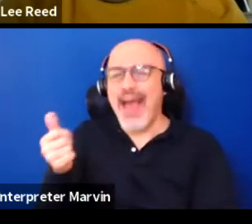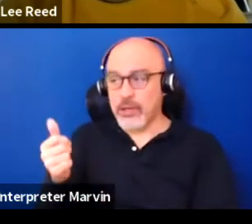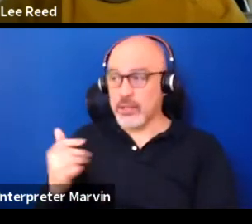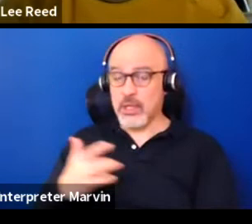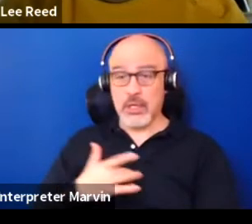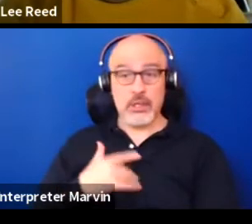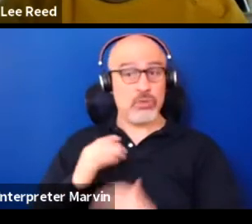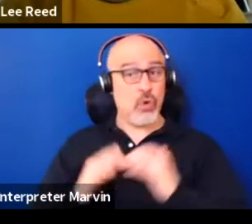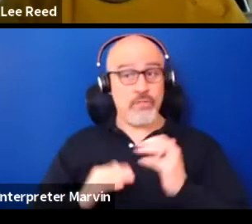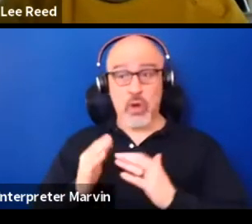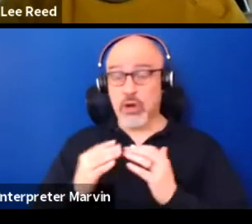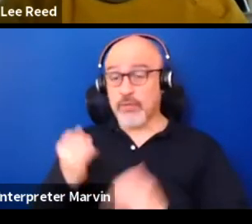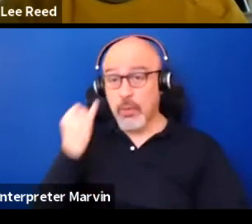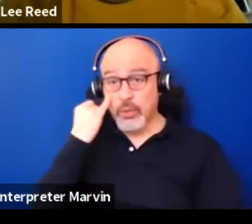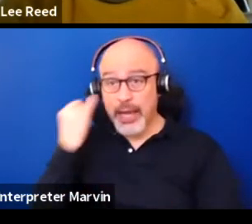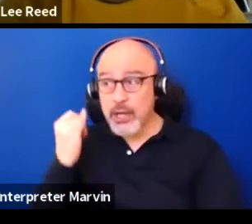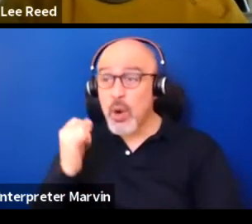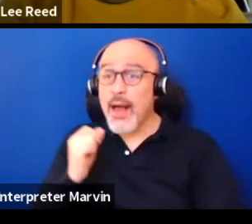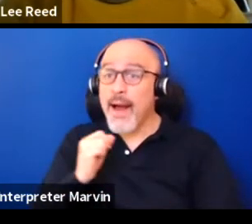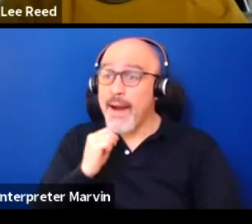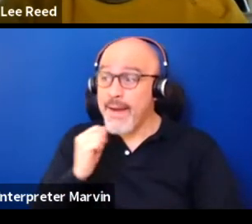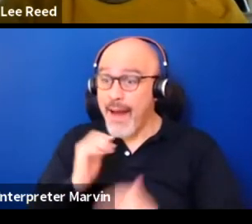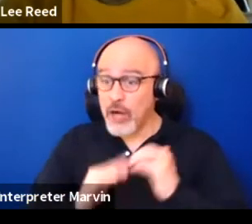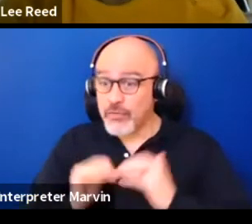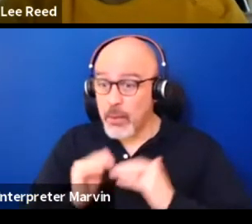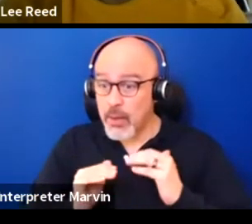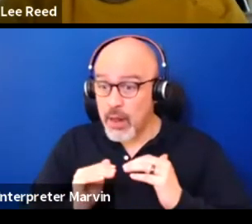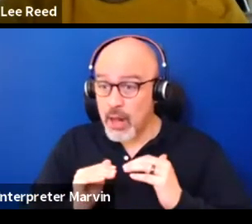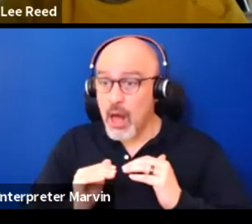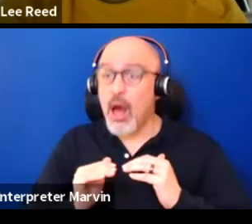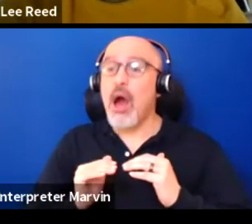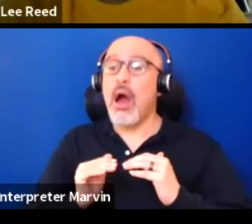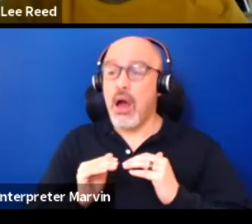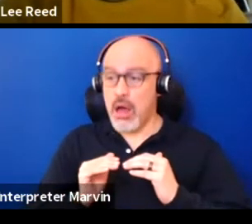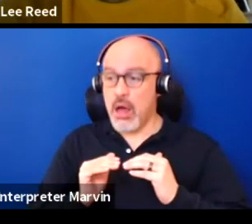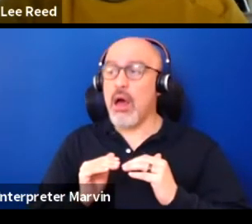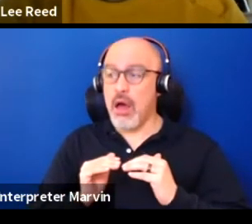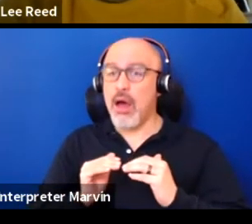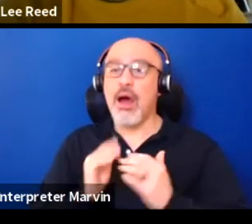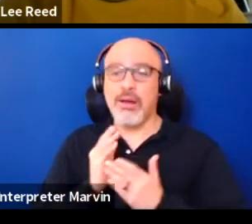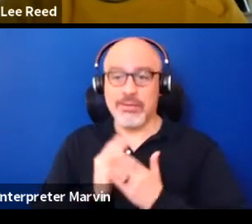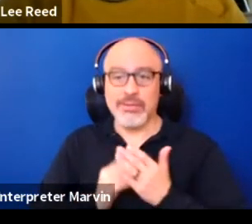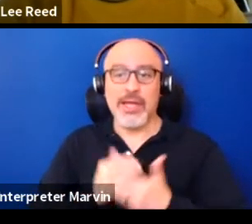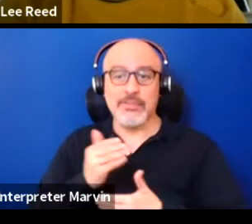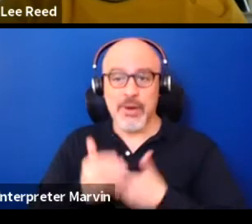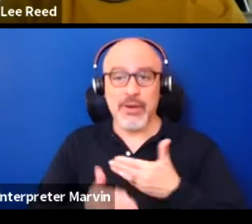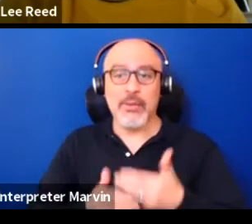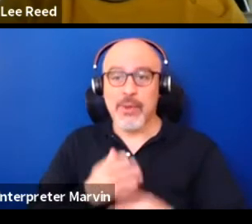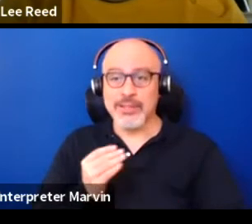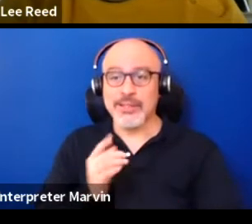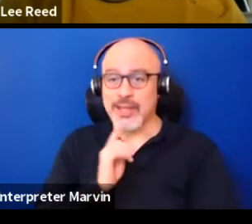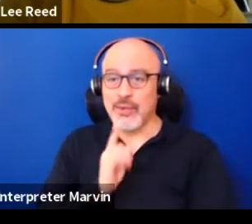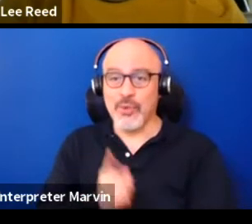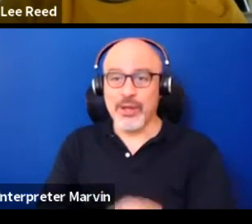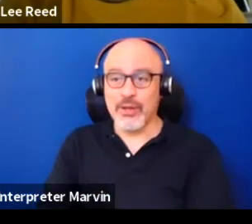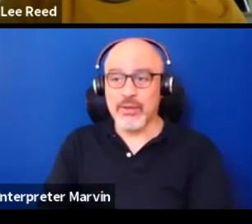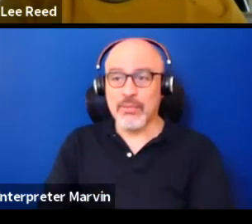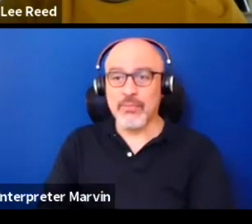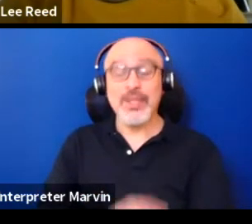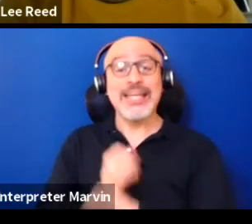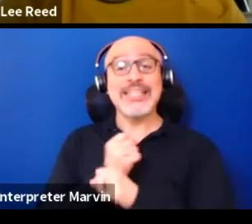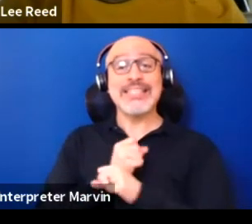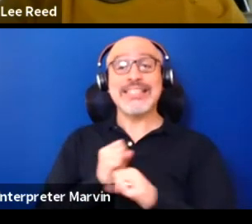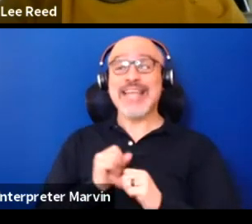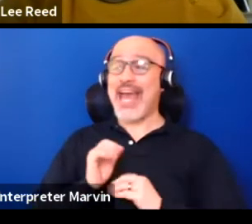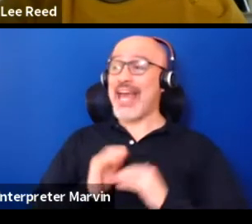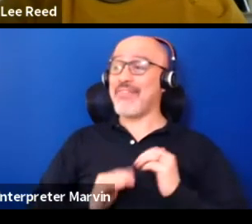the idea that discomfort is a real thing and it's part of the process. We're not supposed to be safe and comfortable as